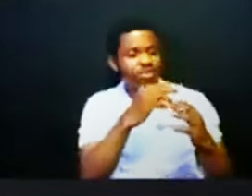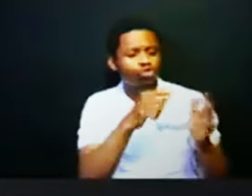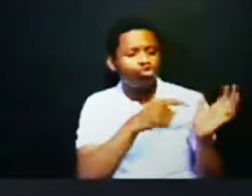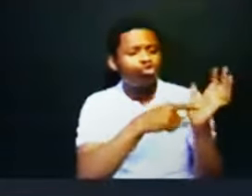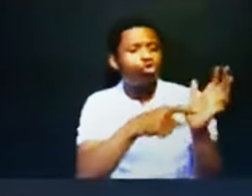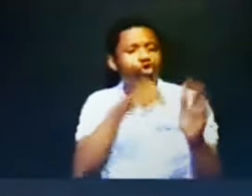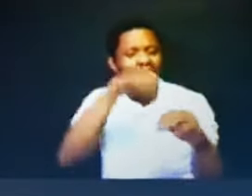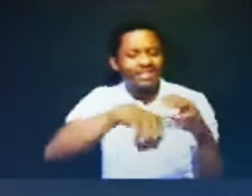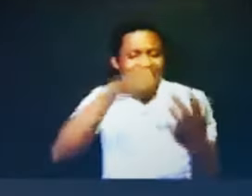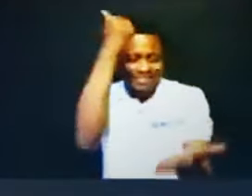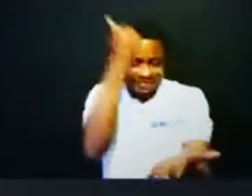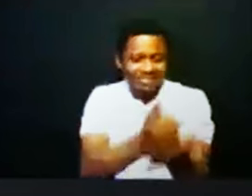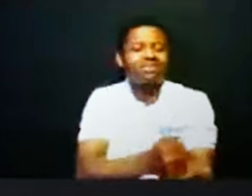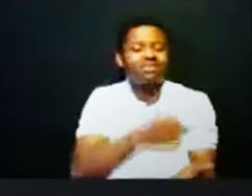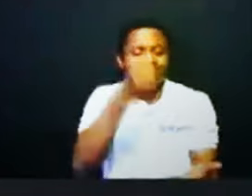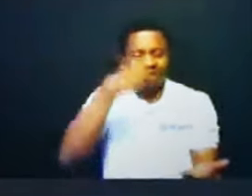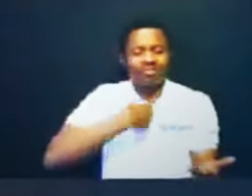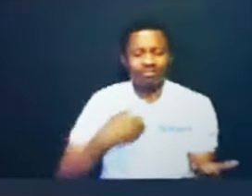what